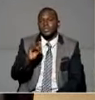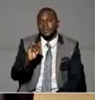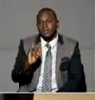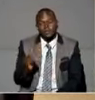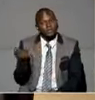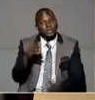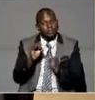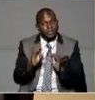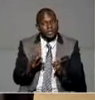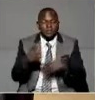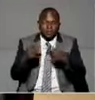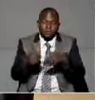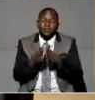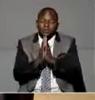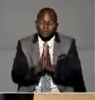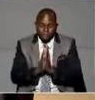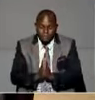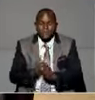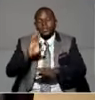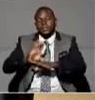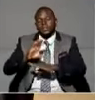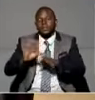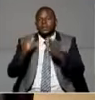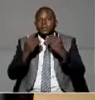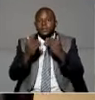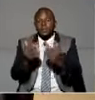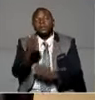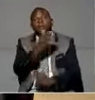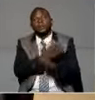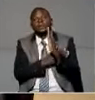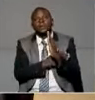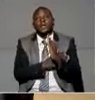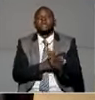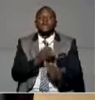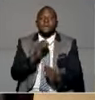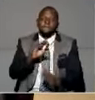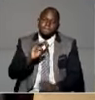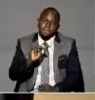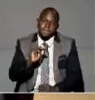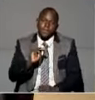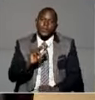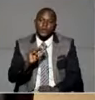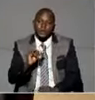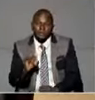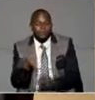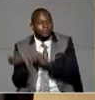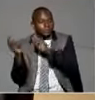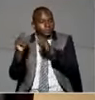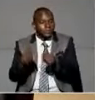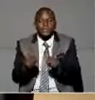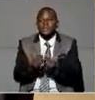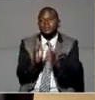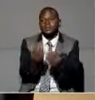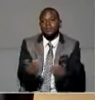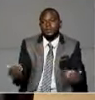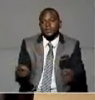please continue to pray for the church. And we thank God for Mama Mary Luwum, who always comes, and the children